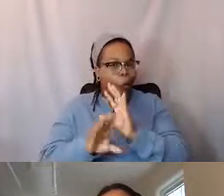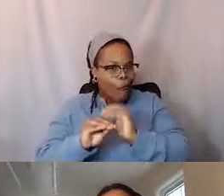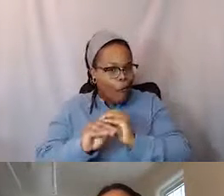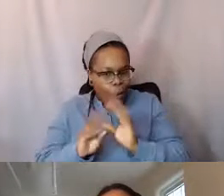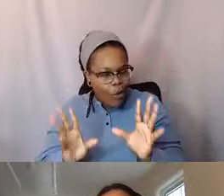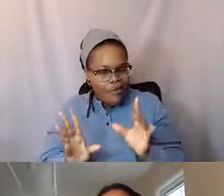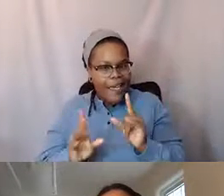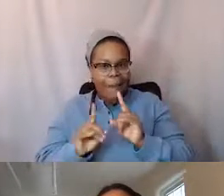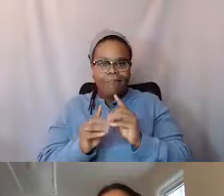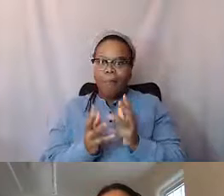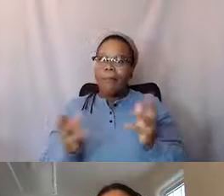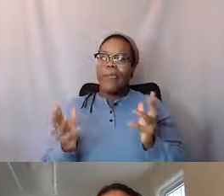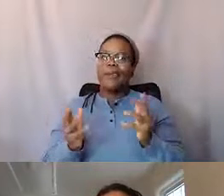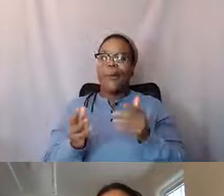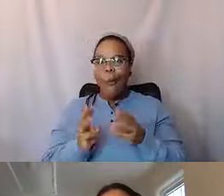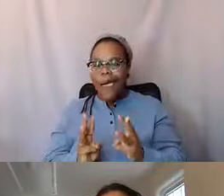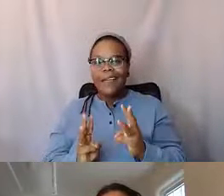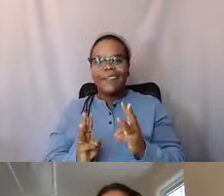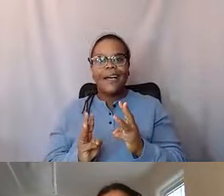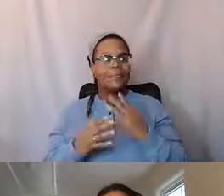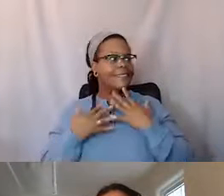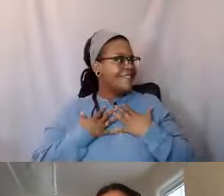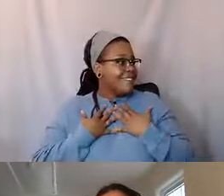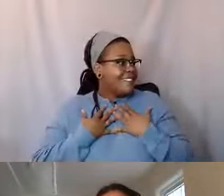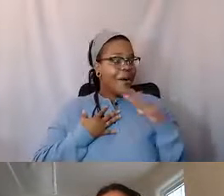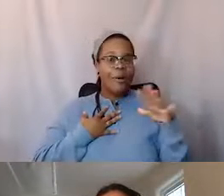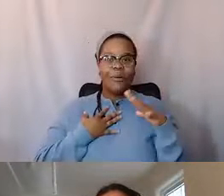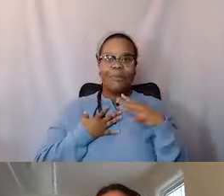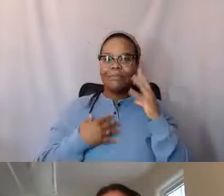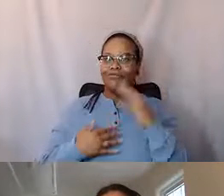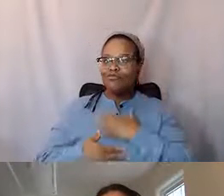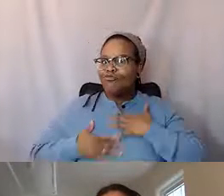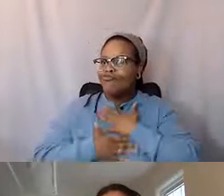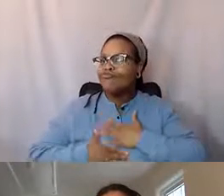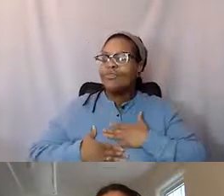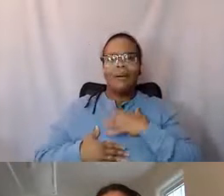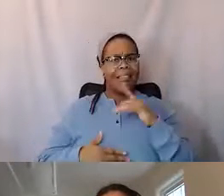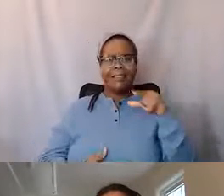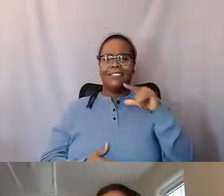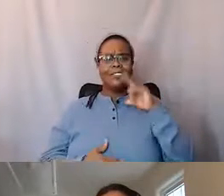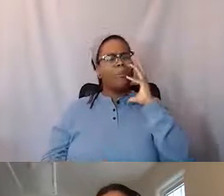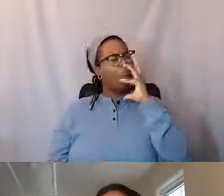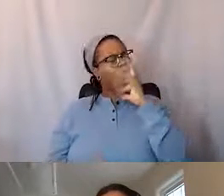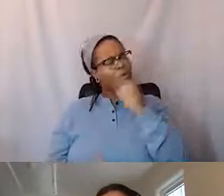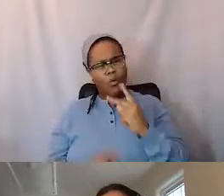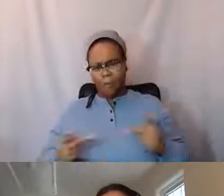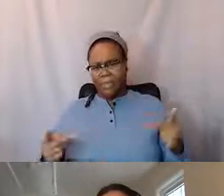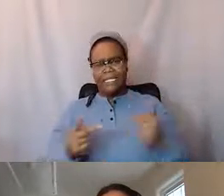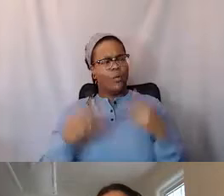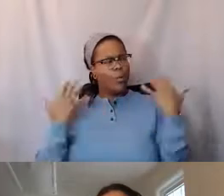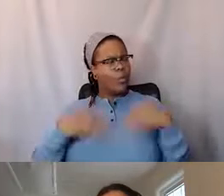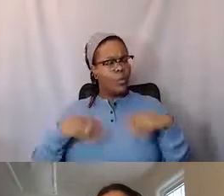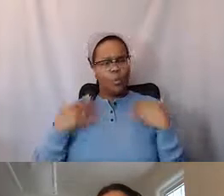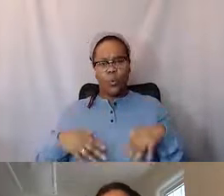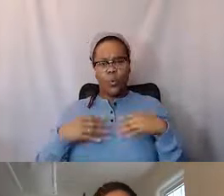just delighted and charmed and having a great time because Croatia is a beautiful, really a beautiful place. And